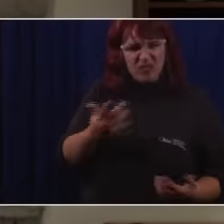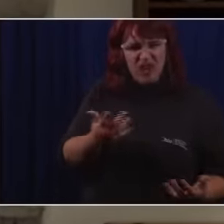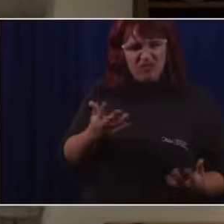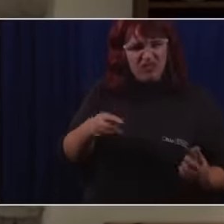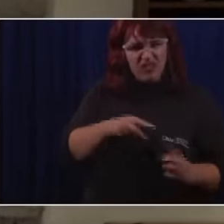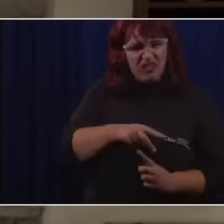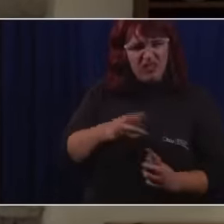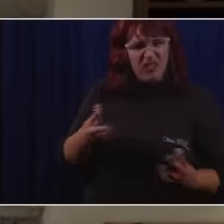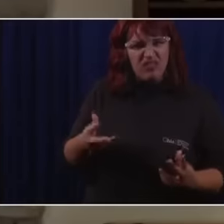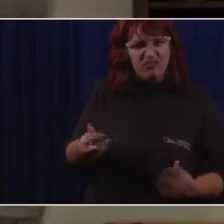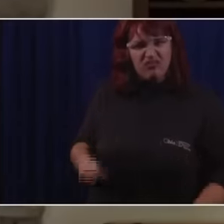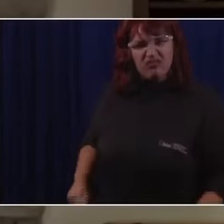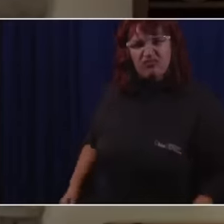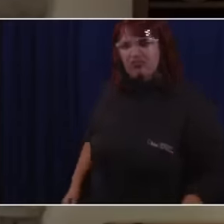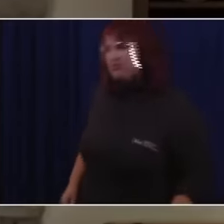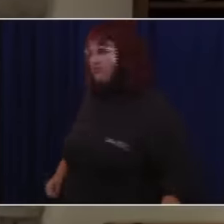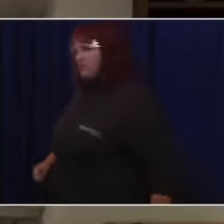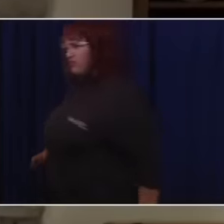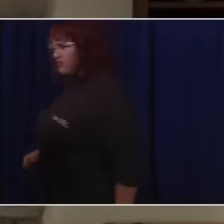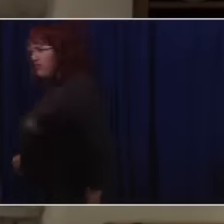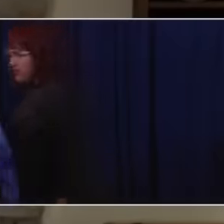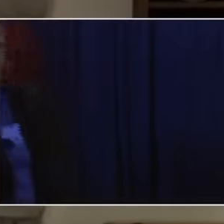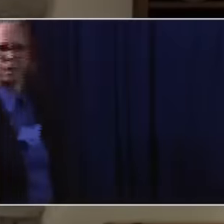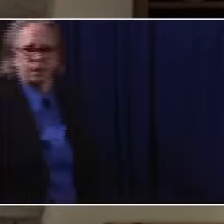Well, I don't know what the facts are, and